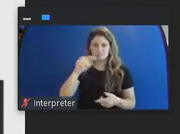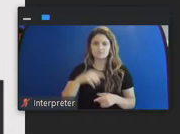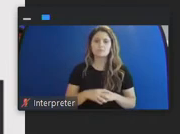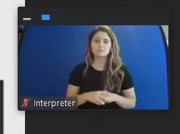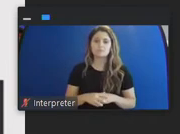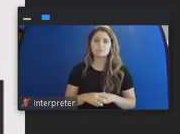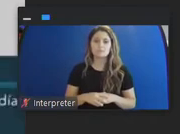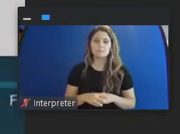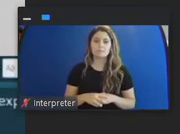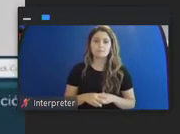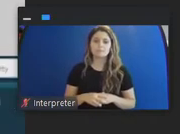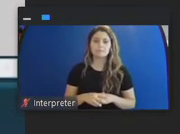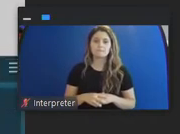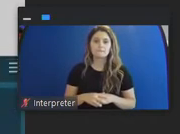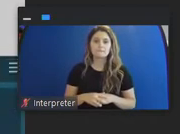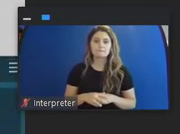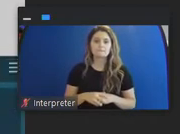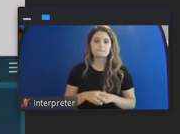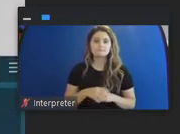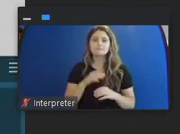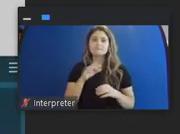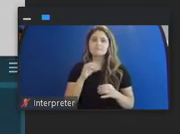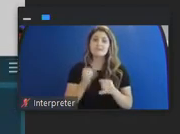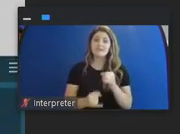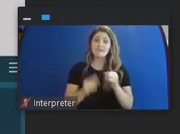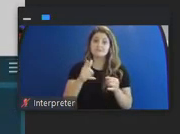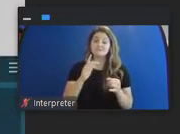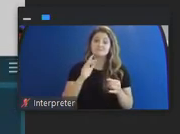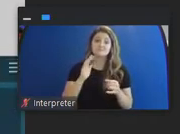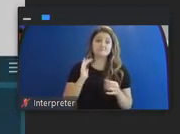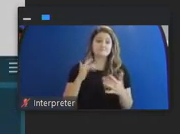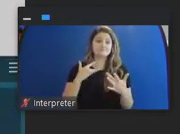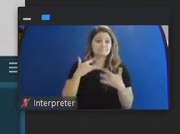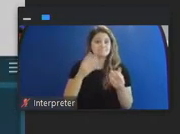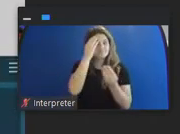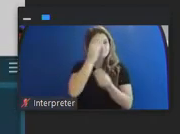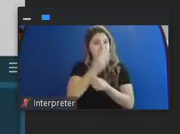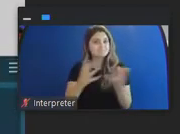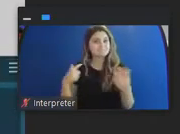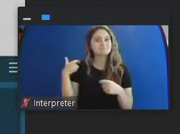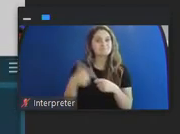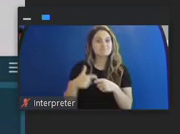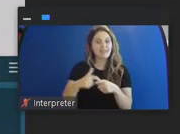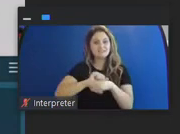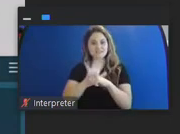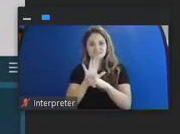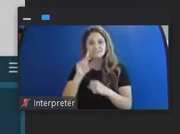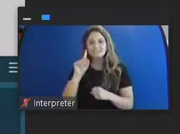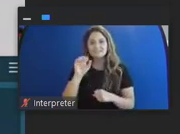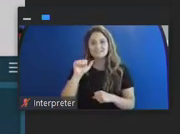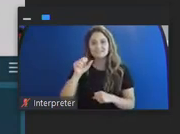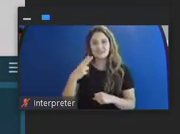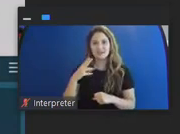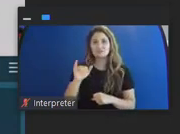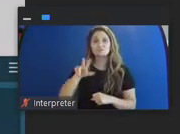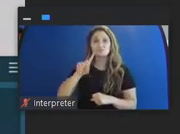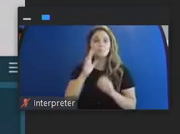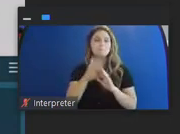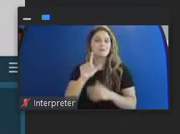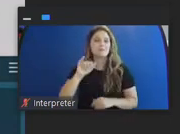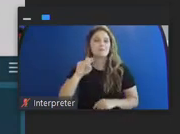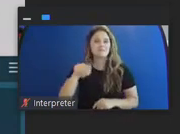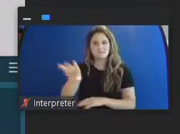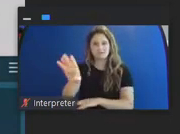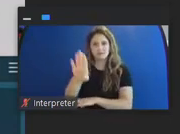Just a little pre-release. Our Spanish language COVID-19 dashboards will become live this